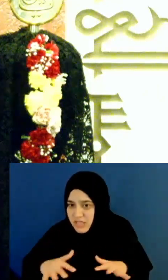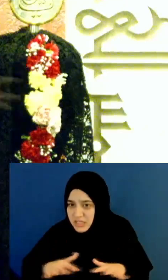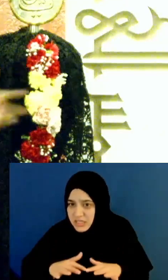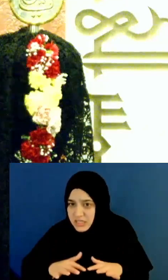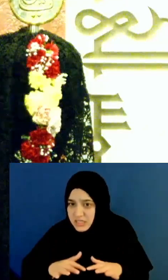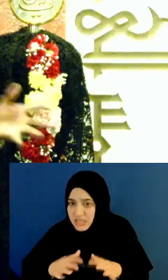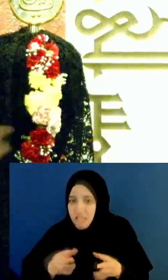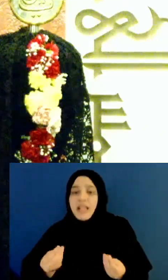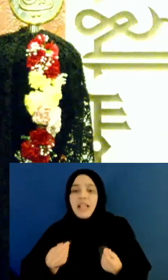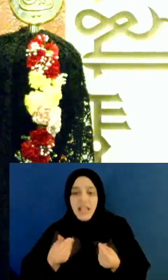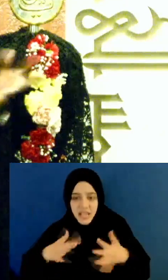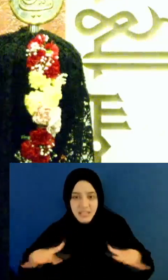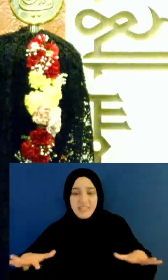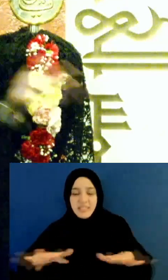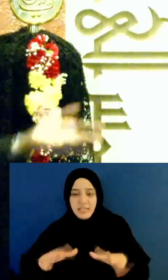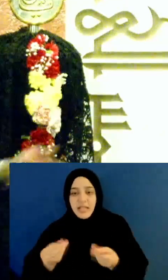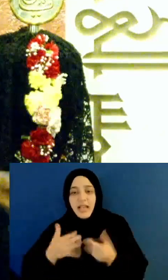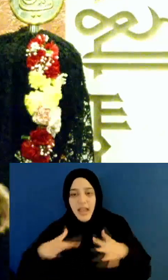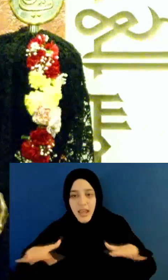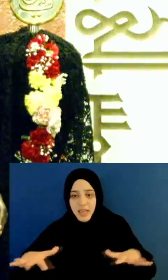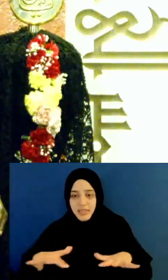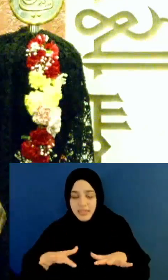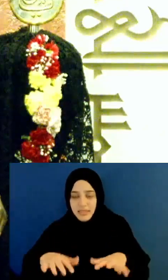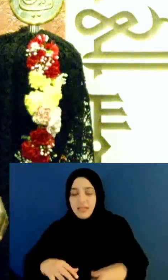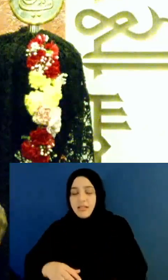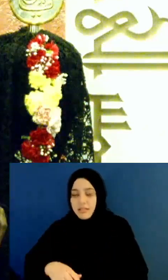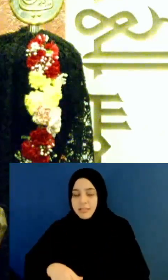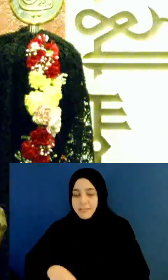Zameen, ardh.